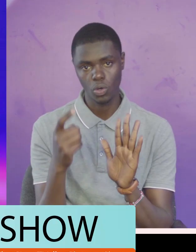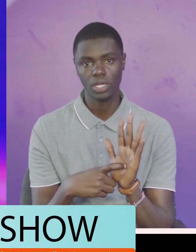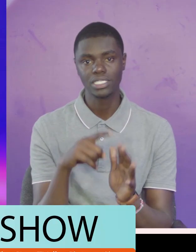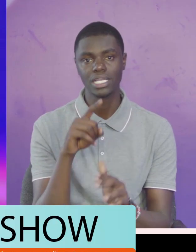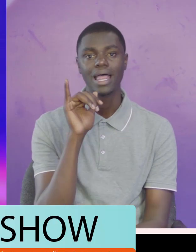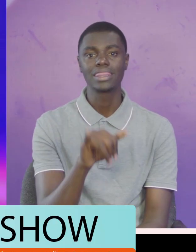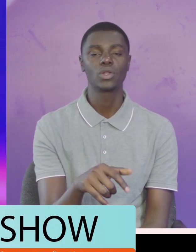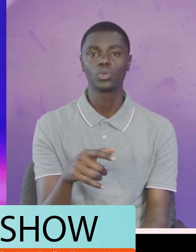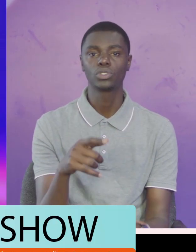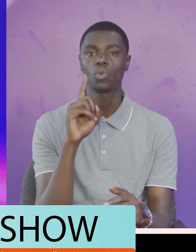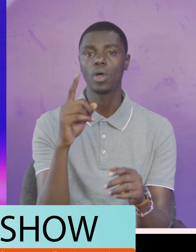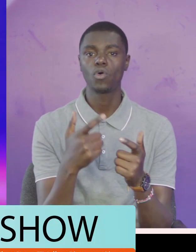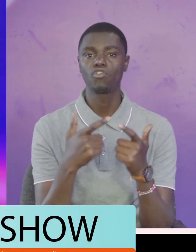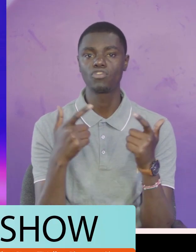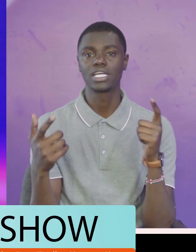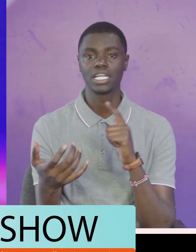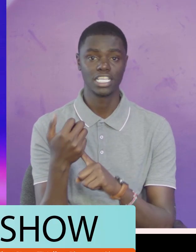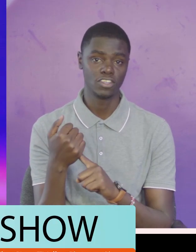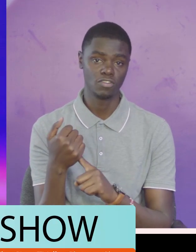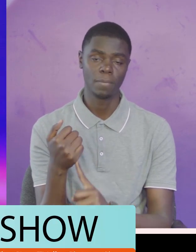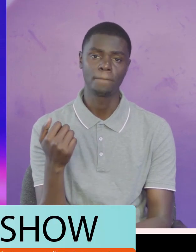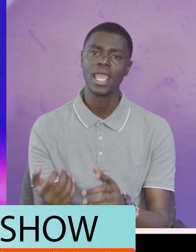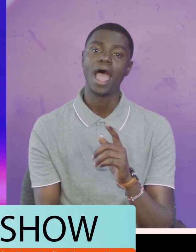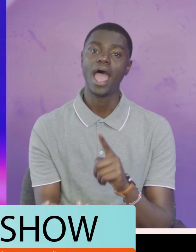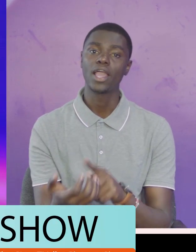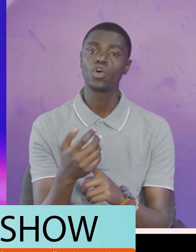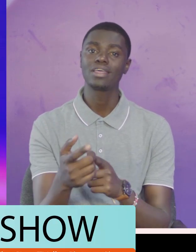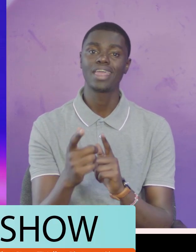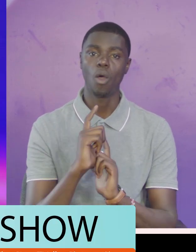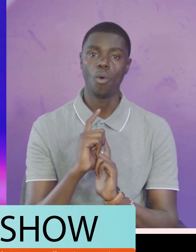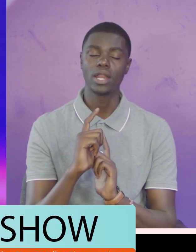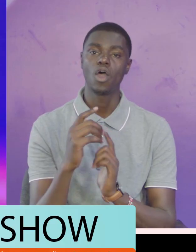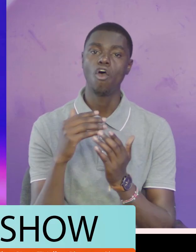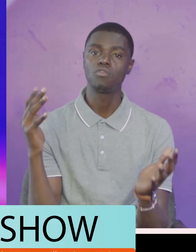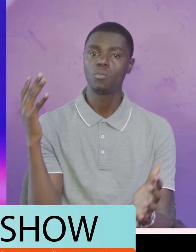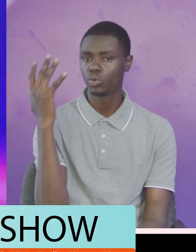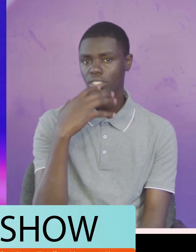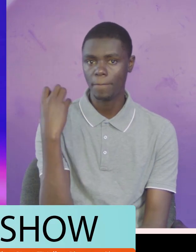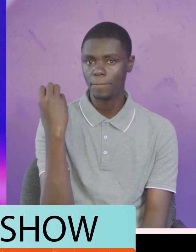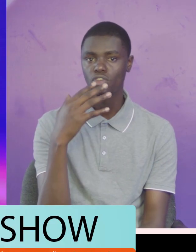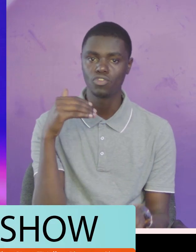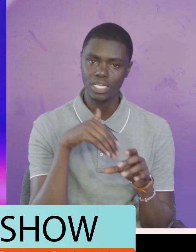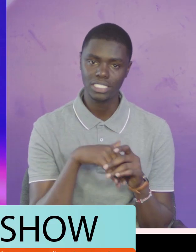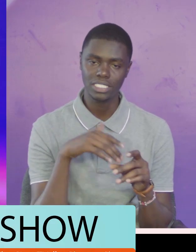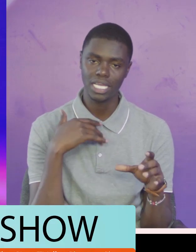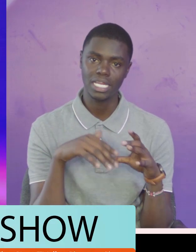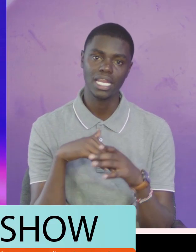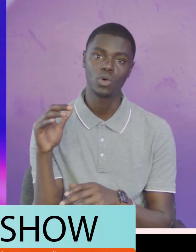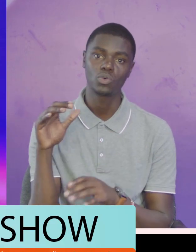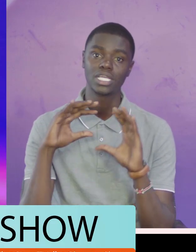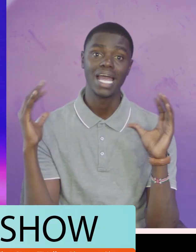think that was one of the greatest achievements. I got the award of most beautiful inside and